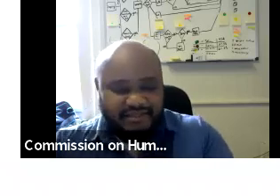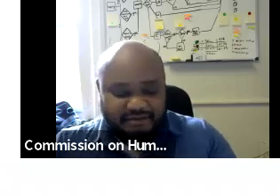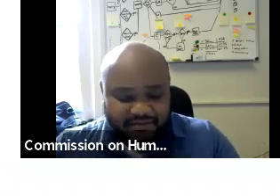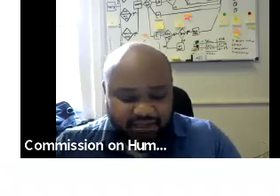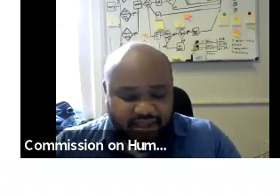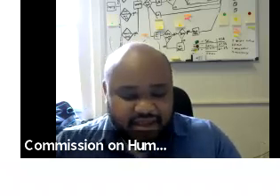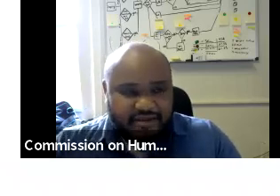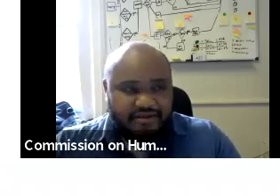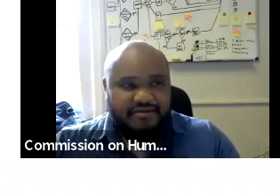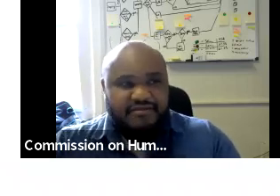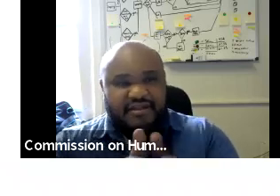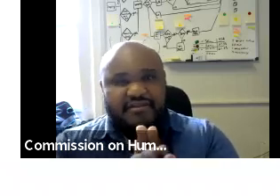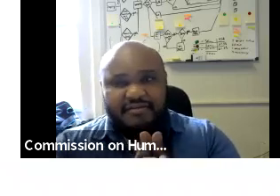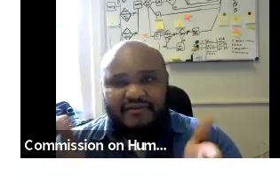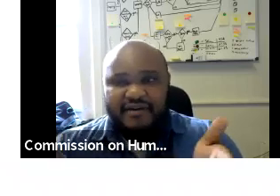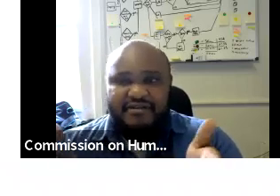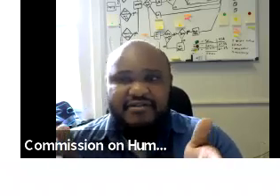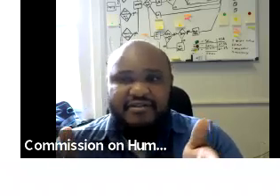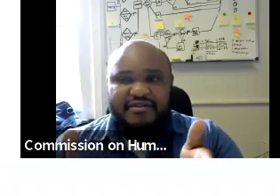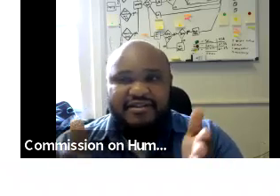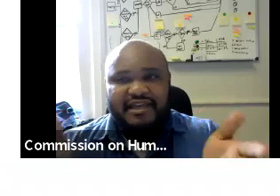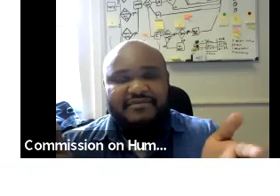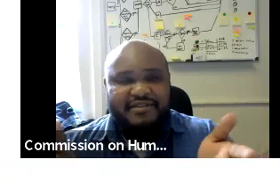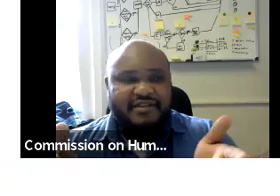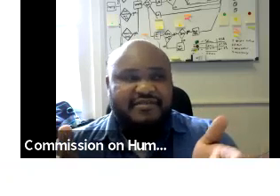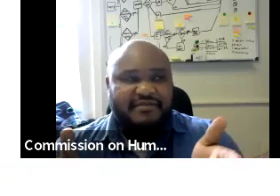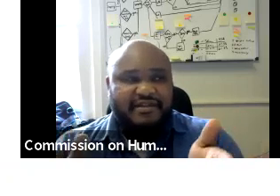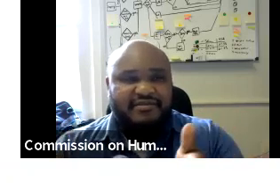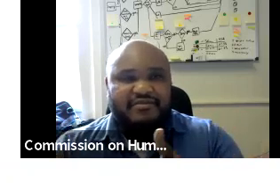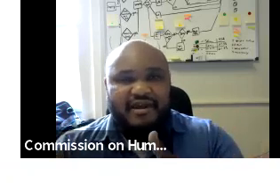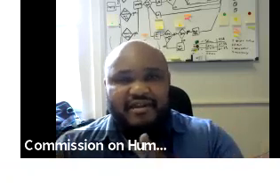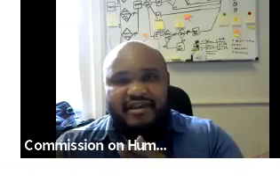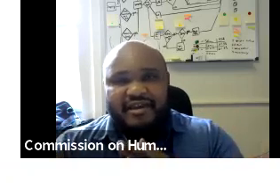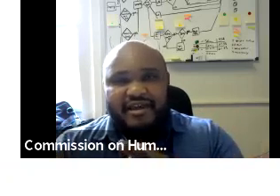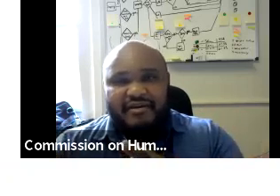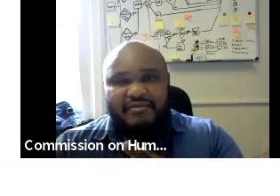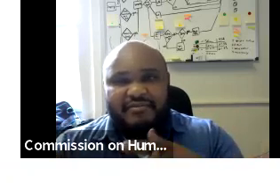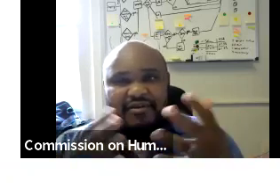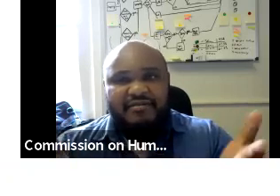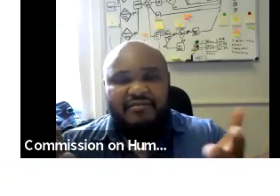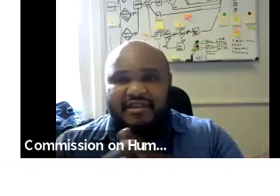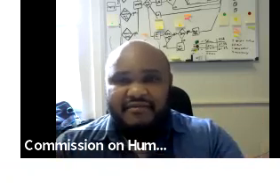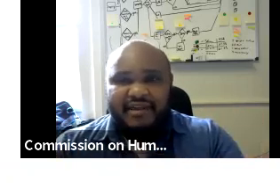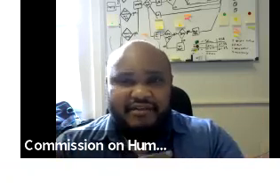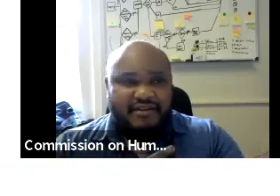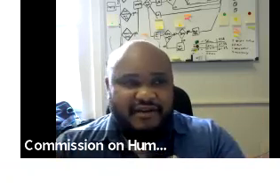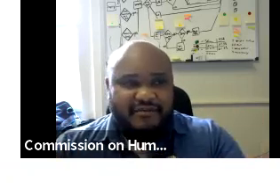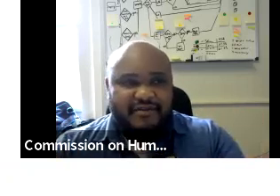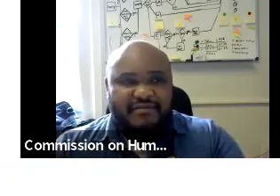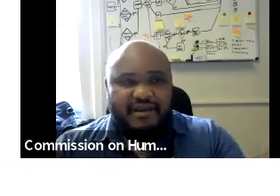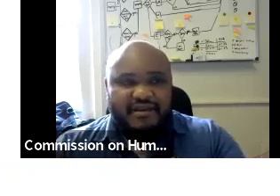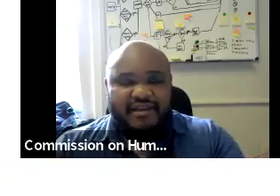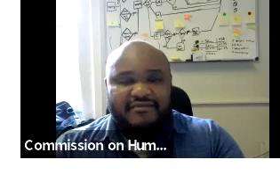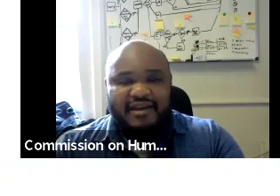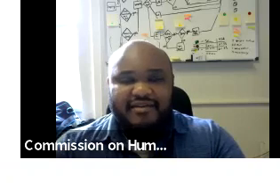this system goes a little bit farther to attempt to express what could be the reality of our